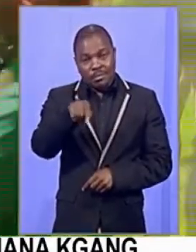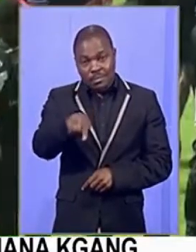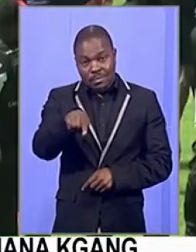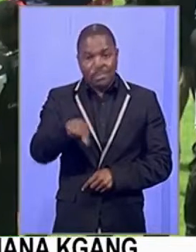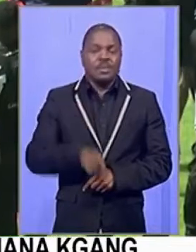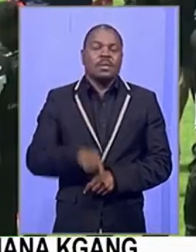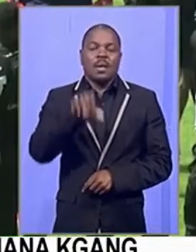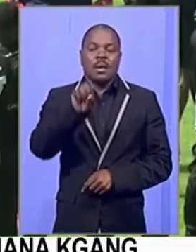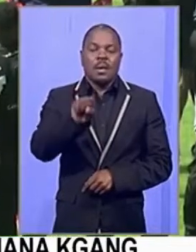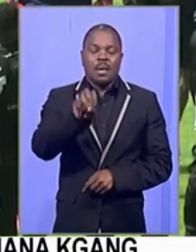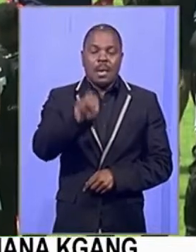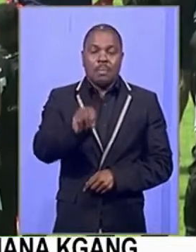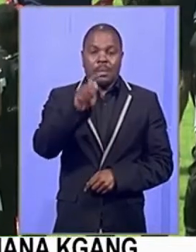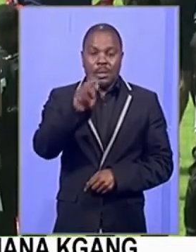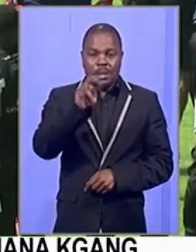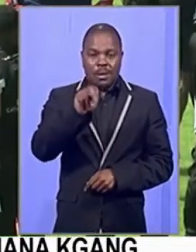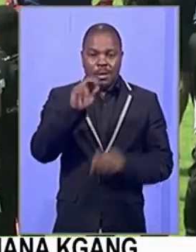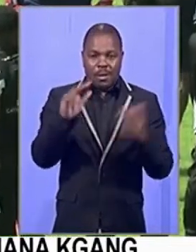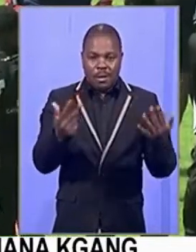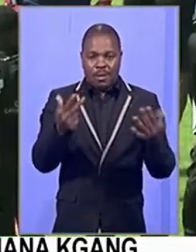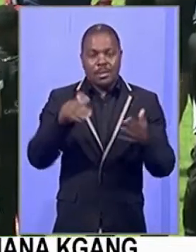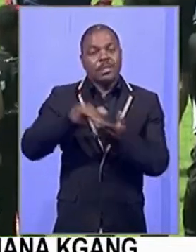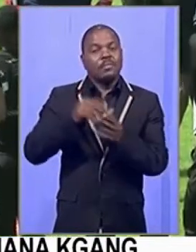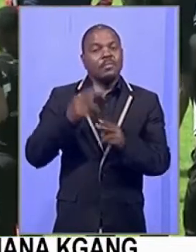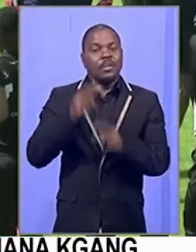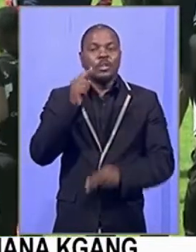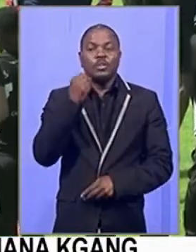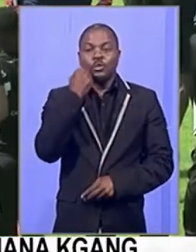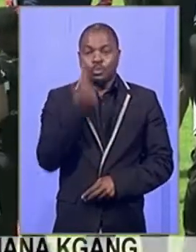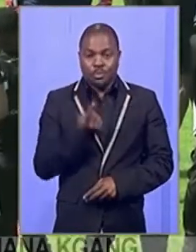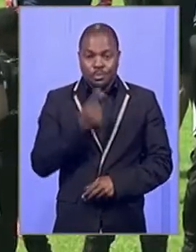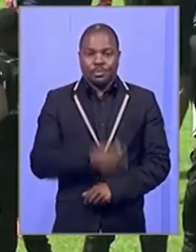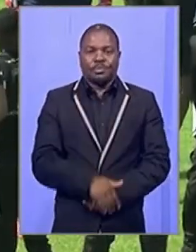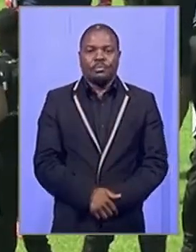ya sekamakgaolakgang a MTN 8 go sasa.